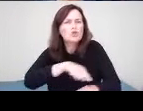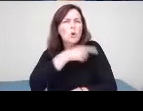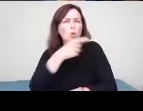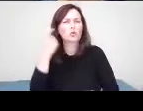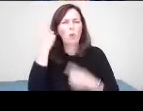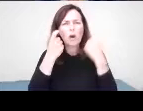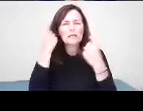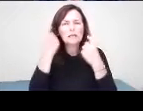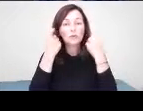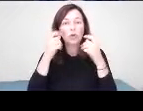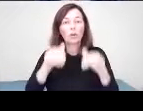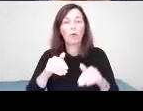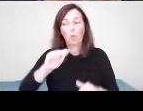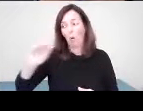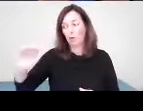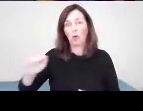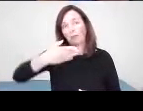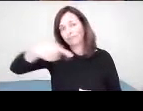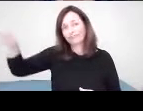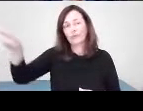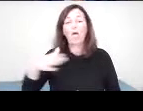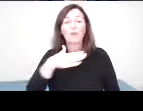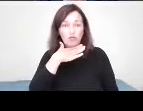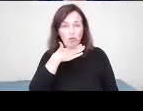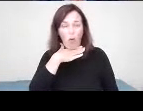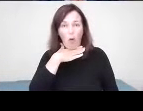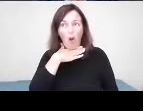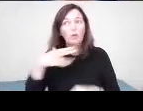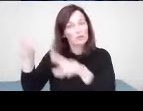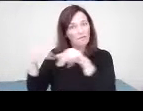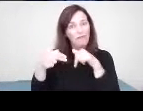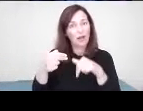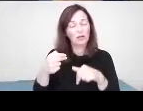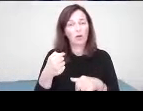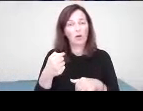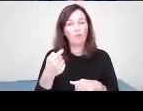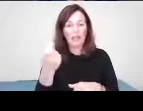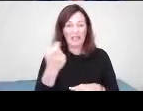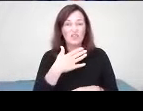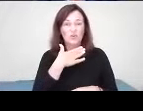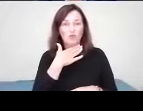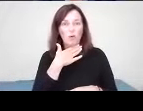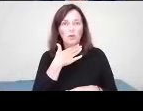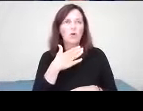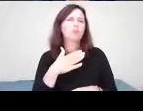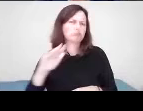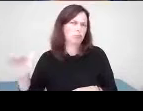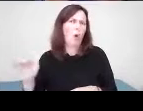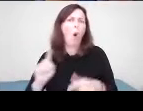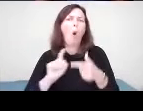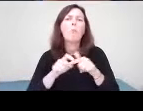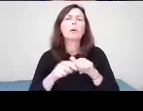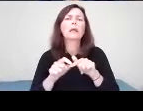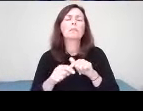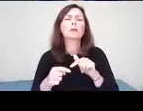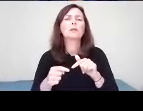coming out from the school with very equipped for this real life, what is happening out of the home